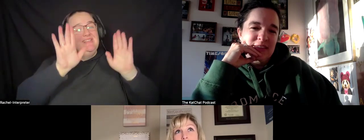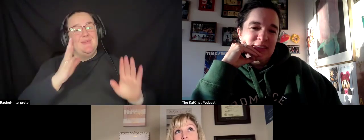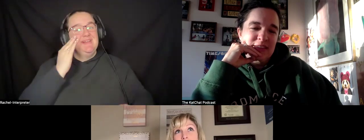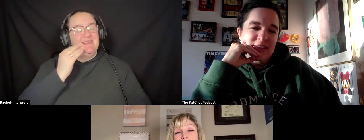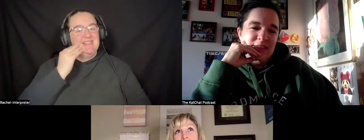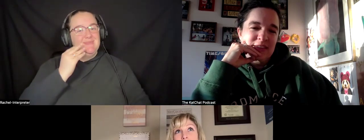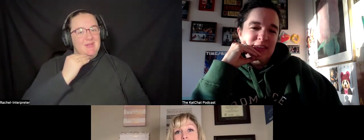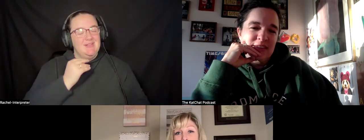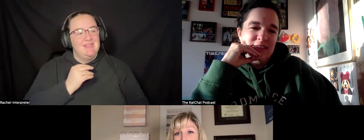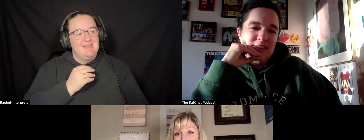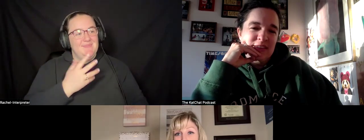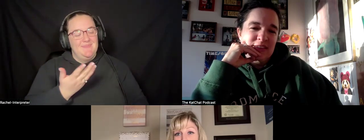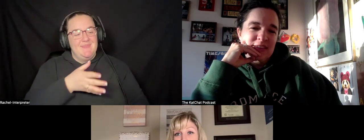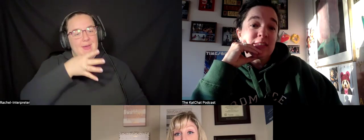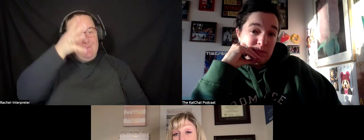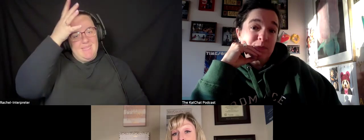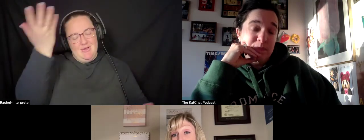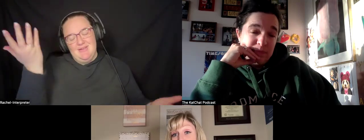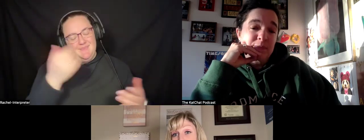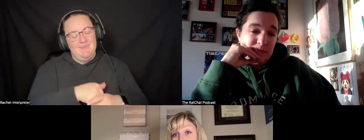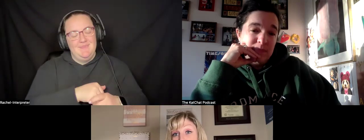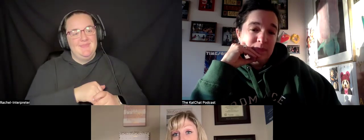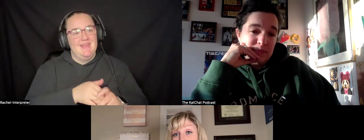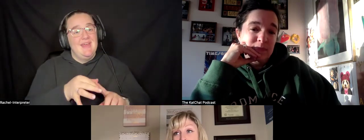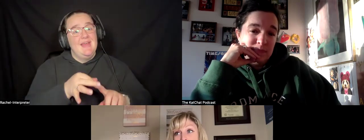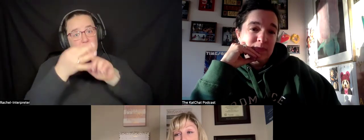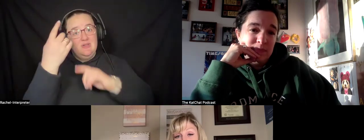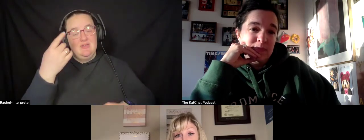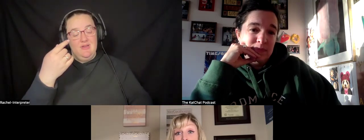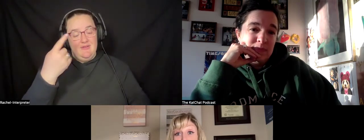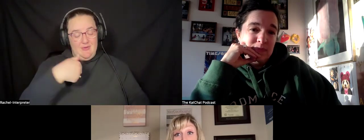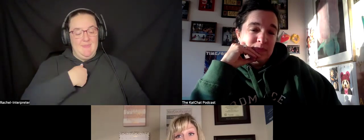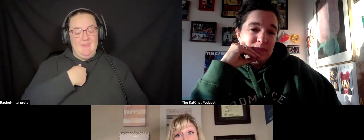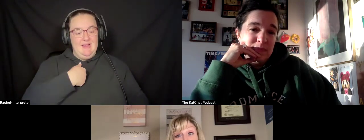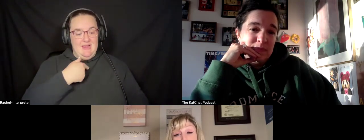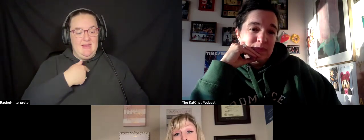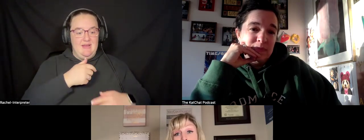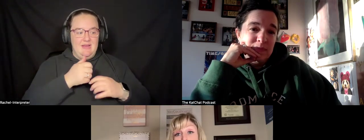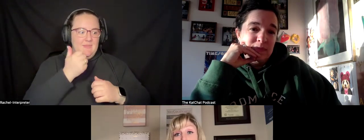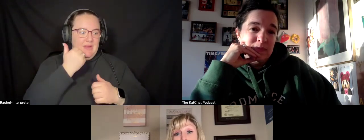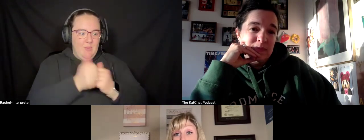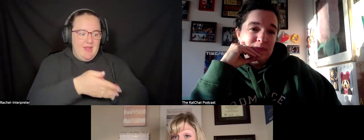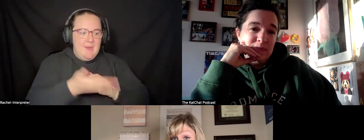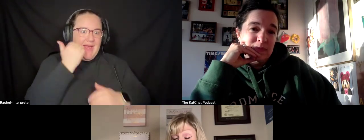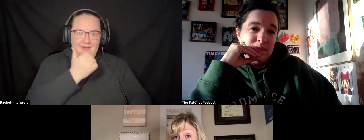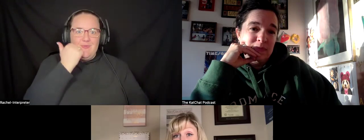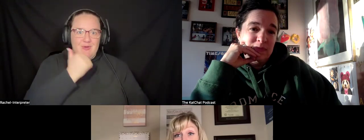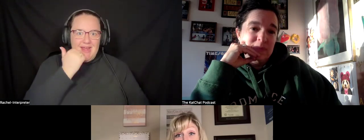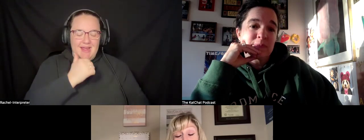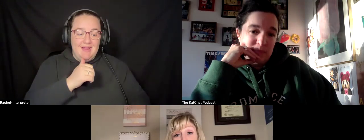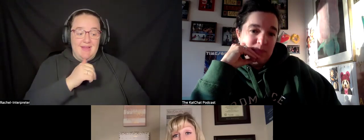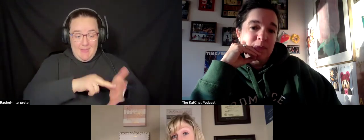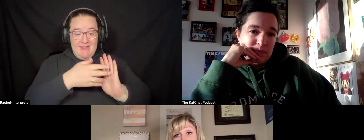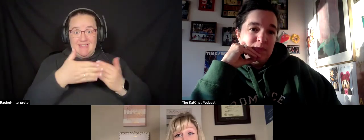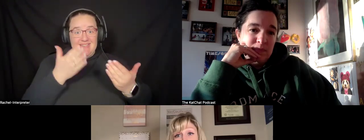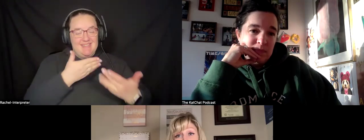being a parent, and especially for as blessed as I am to truly be with him every day. So it doesn't always mean it's easy,